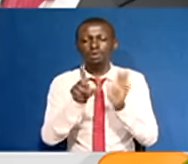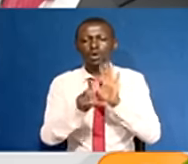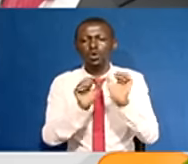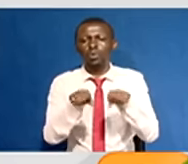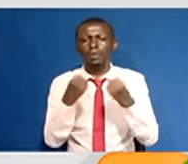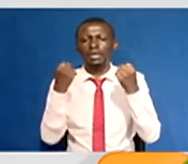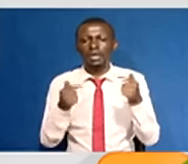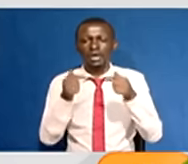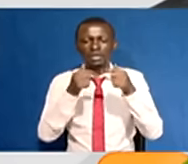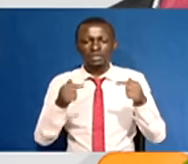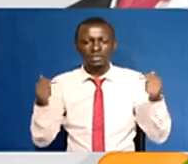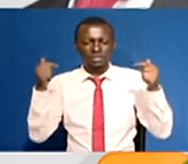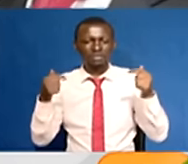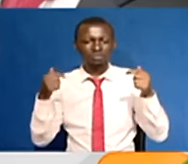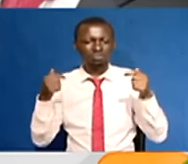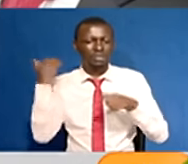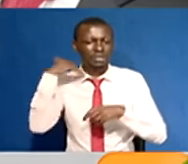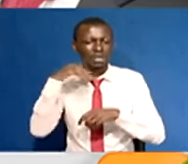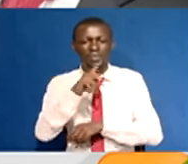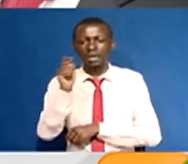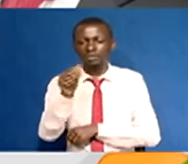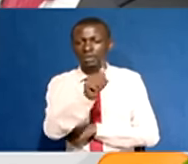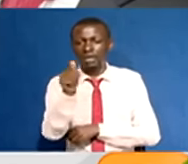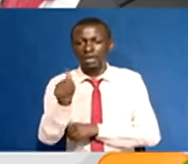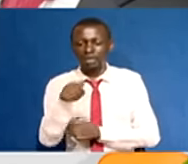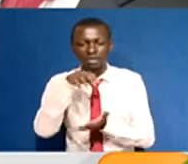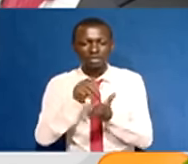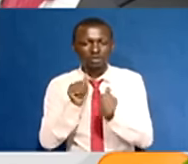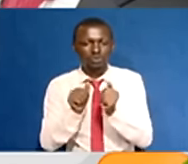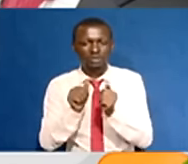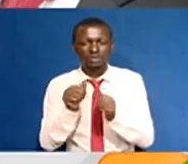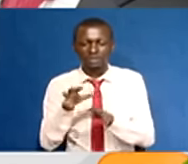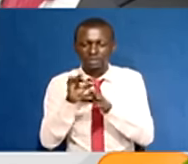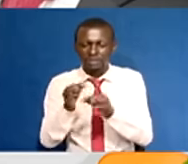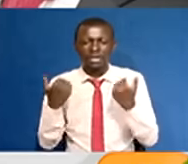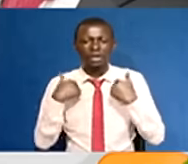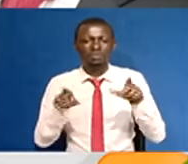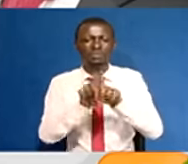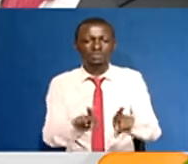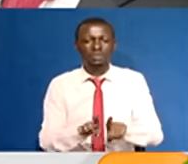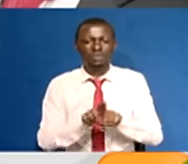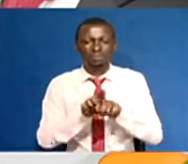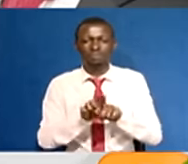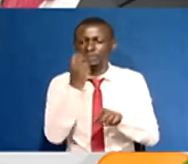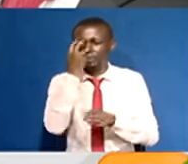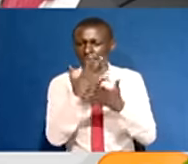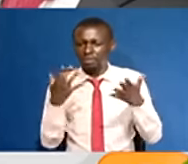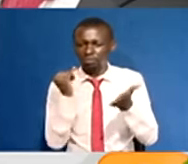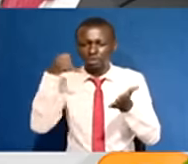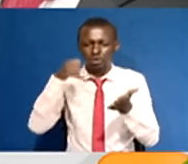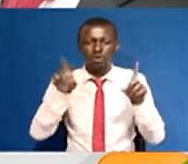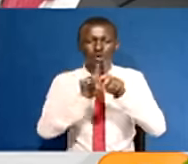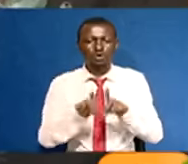Crimes Act. Other charges preferred against the eight are conflict of interest, dealing with suspect property, and